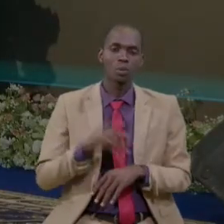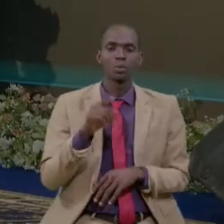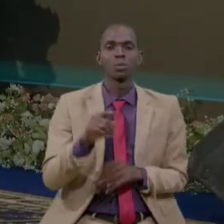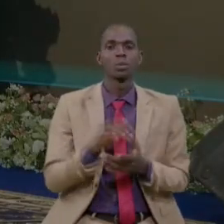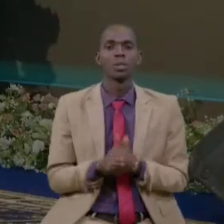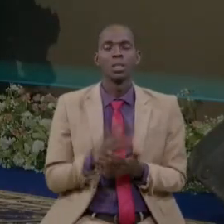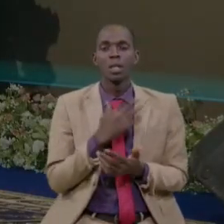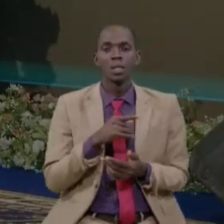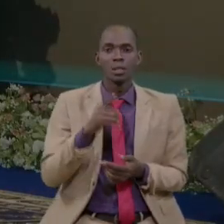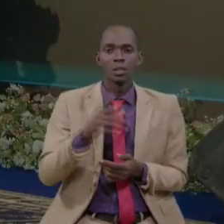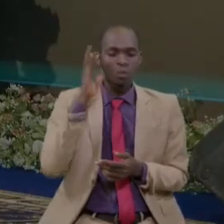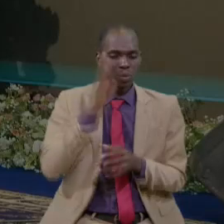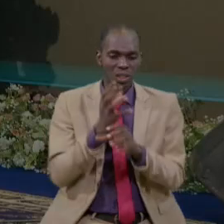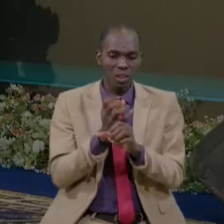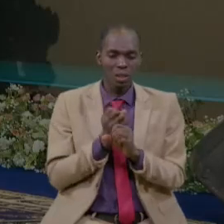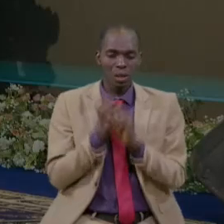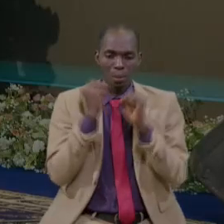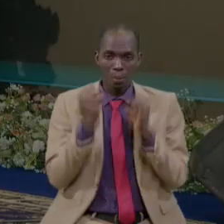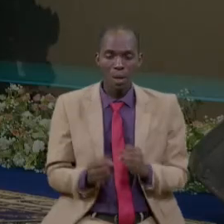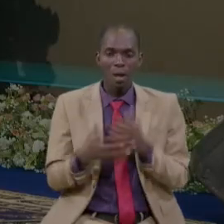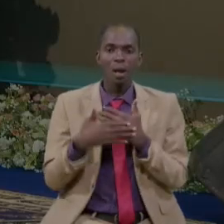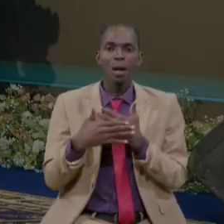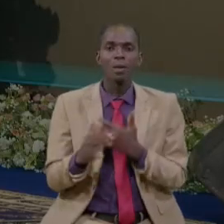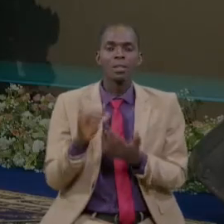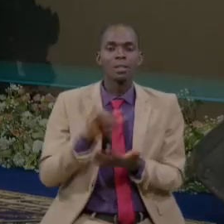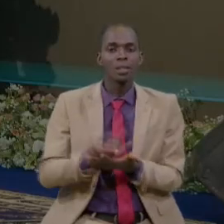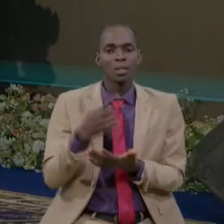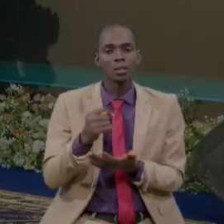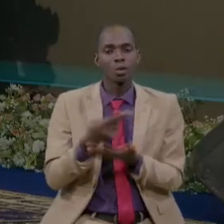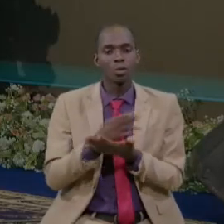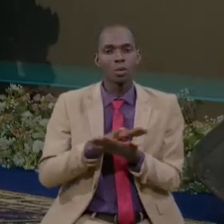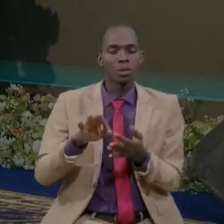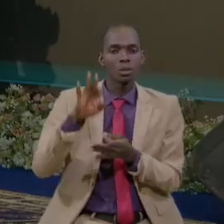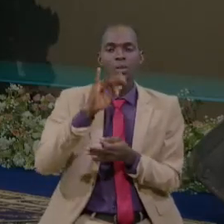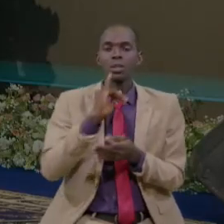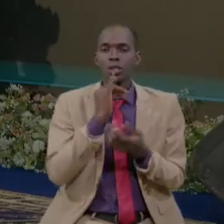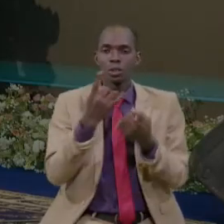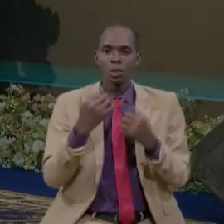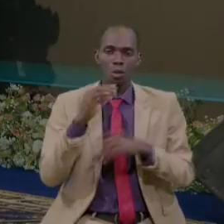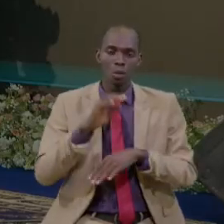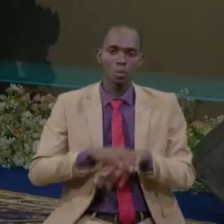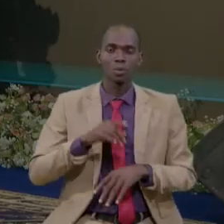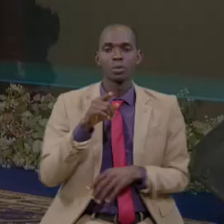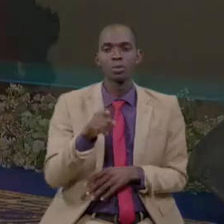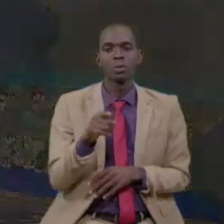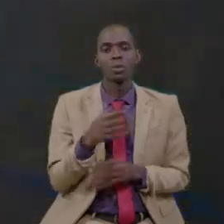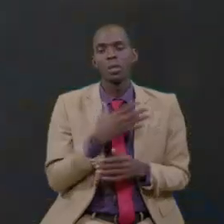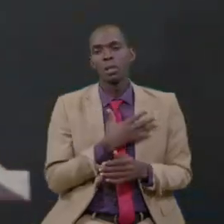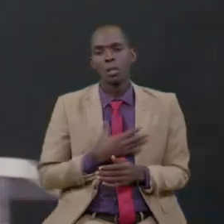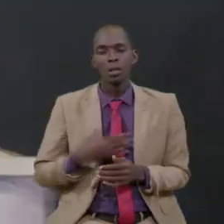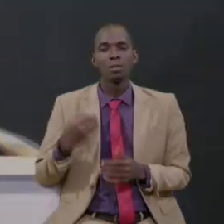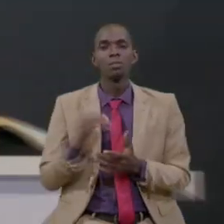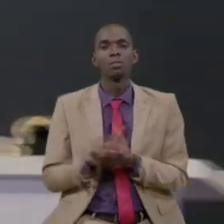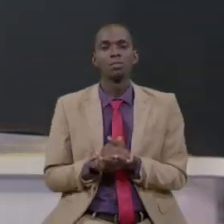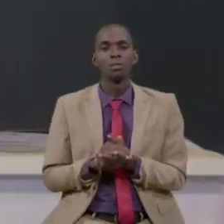power after that the Holy Ghost has come upon you. And they waited, and they all waited